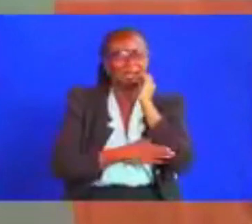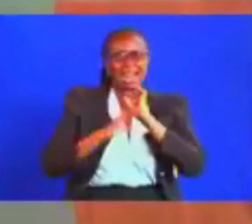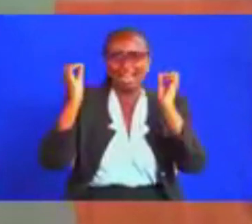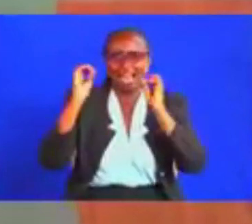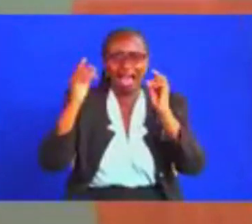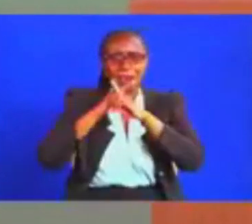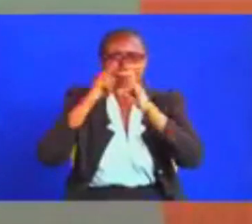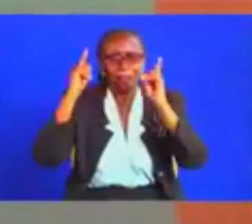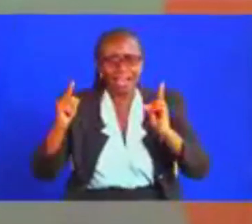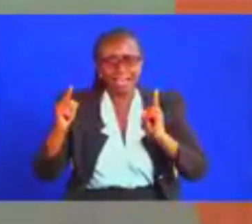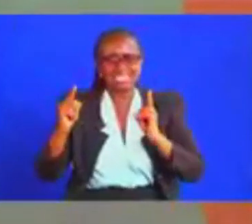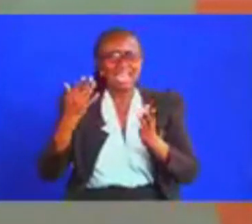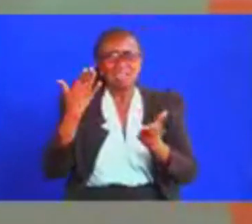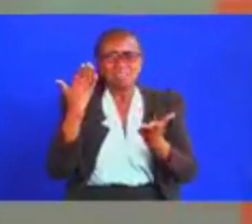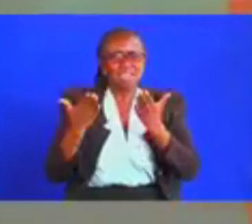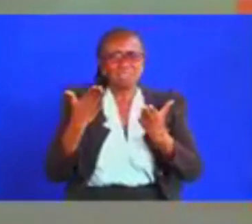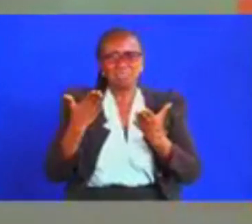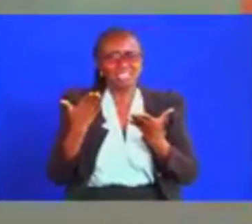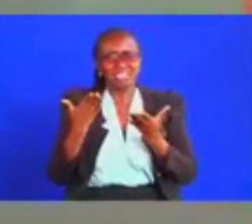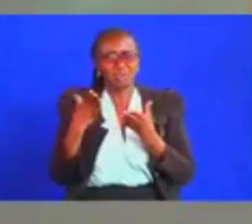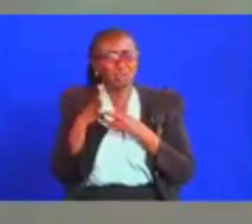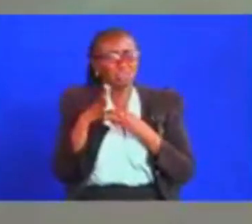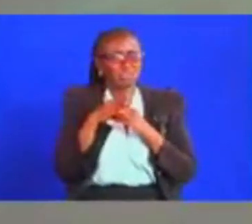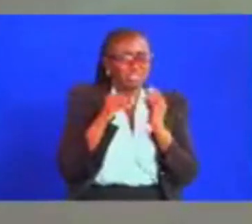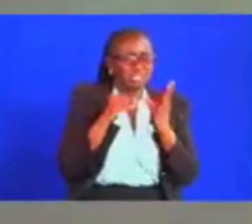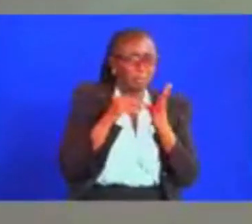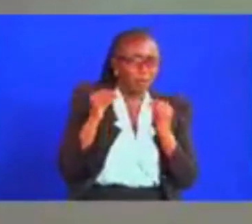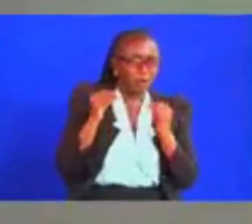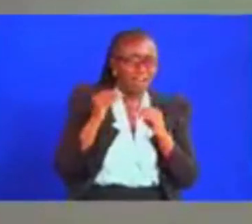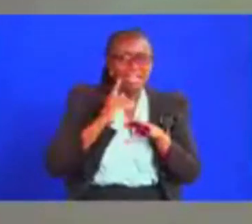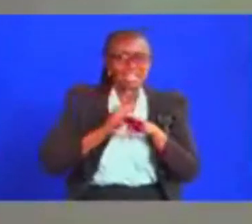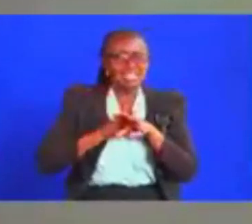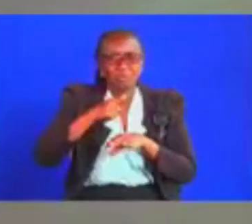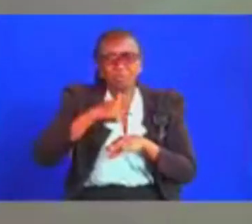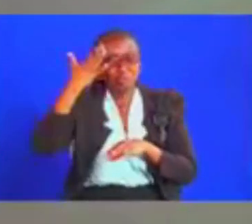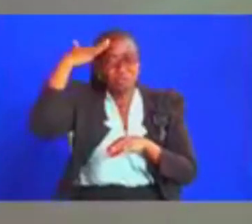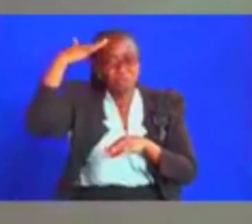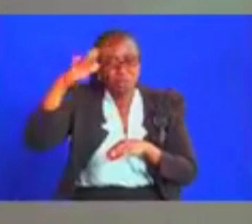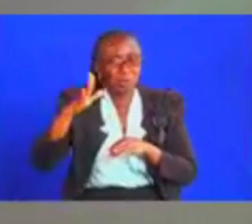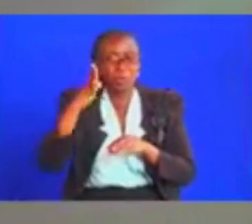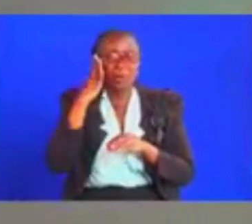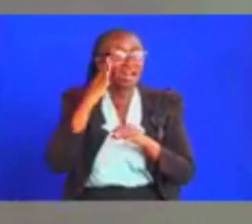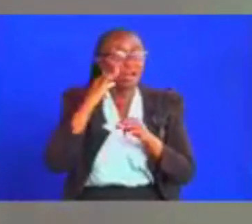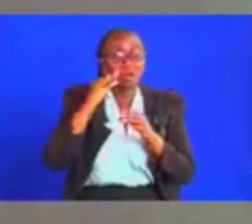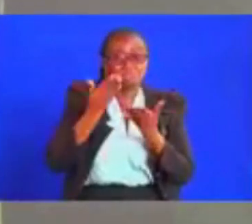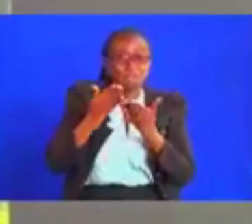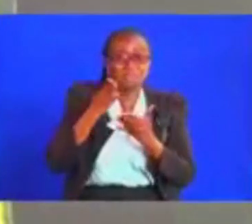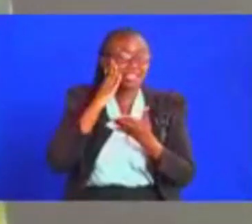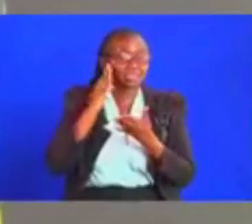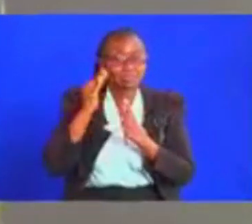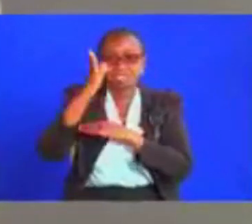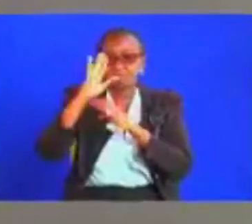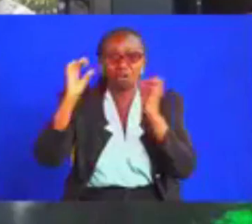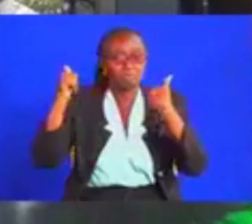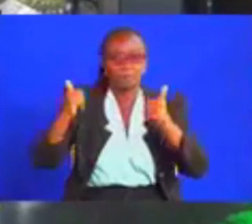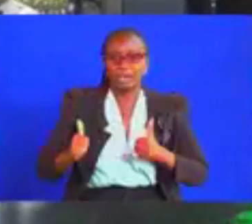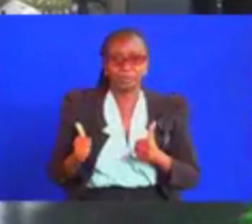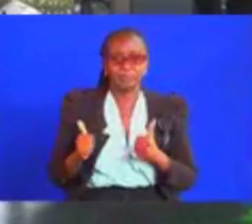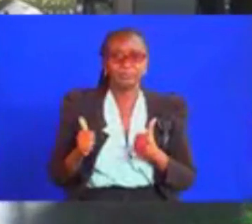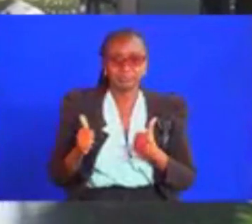is maybe largely a bankruptcy of an encounter with Jesus the Savior.